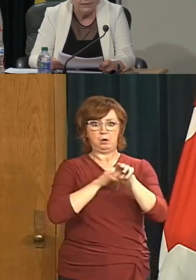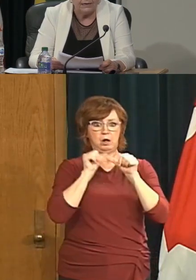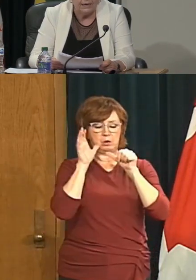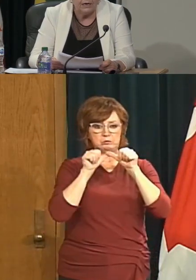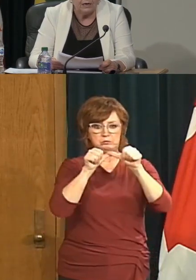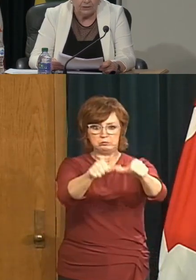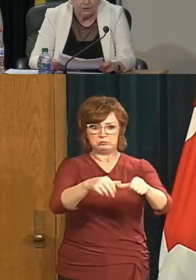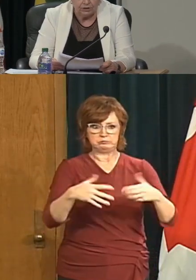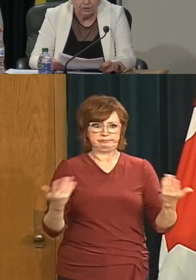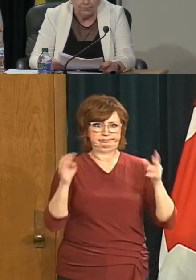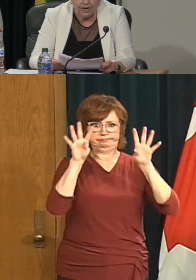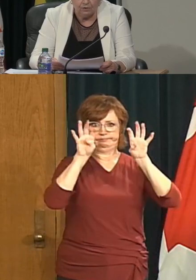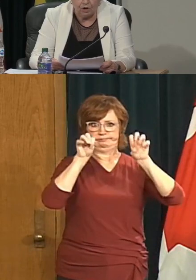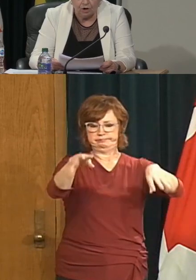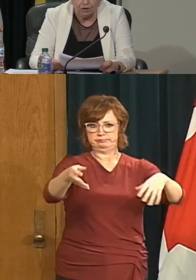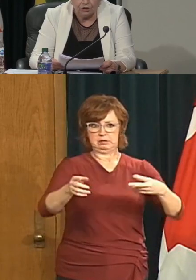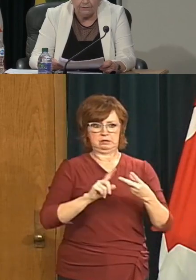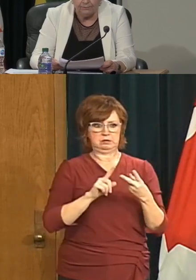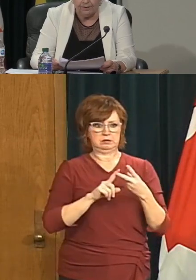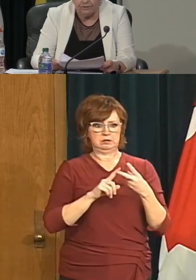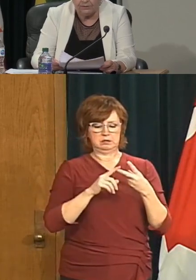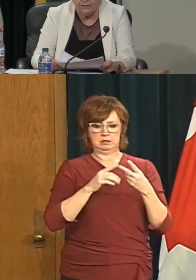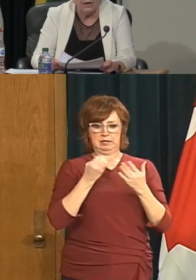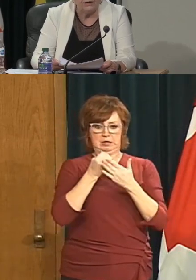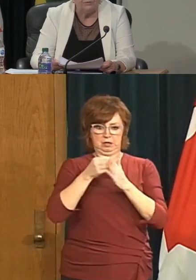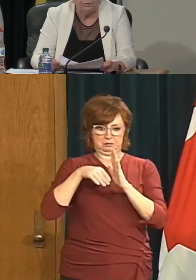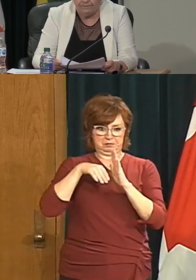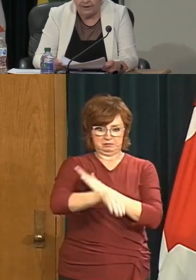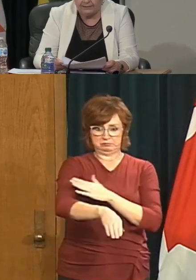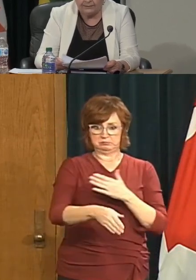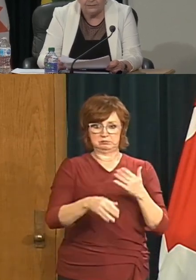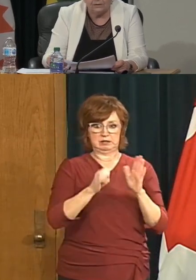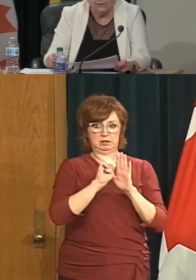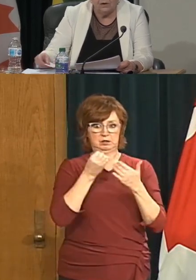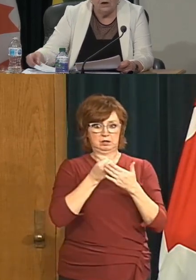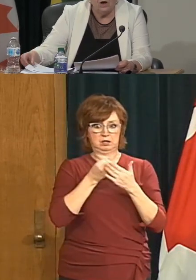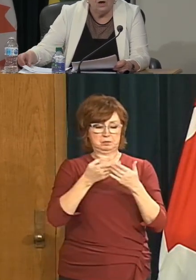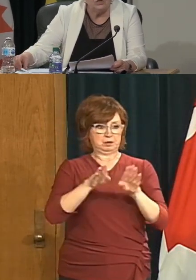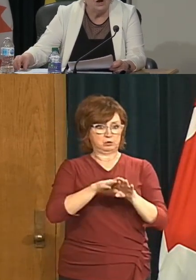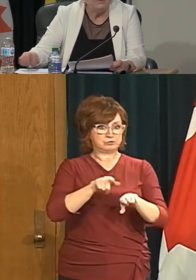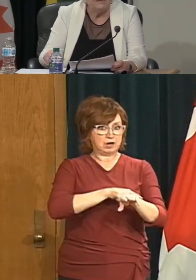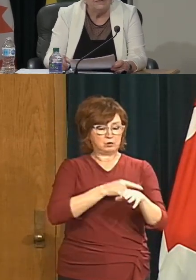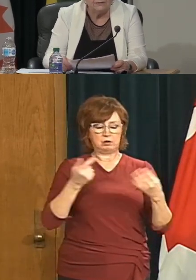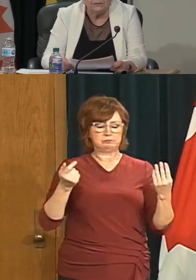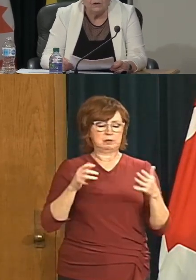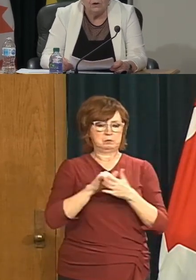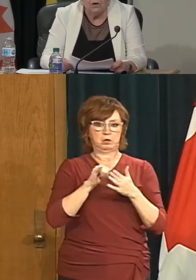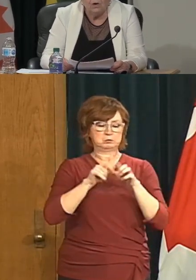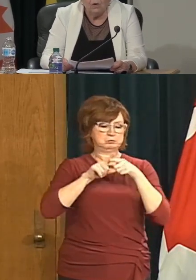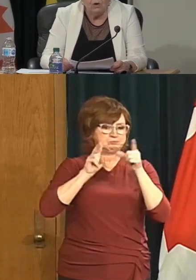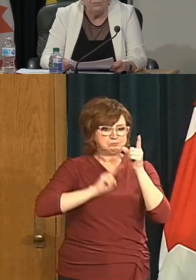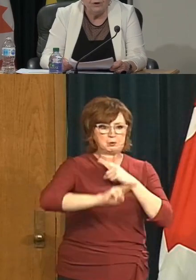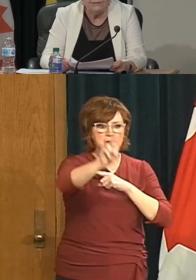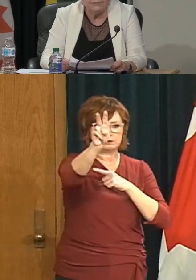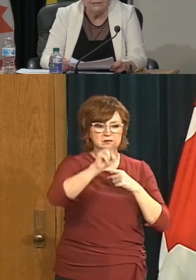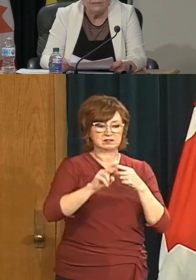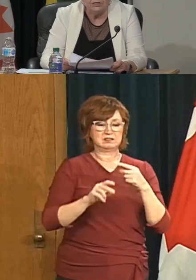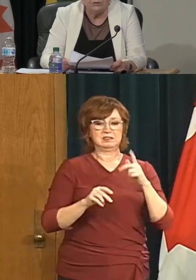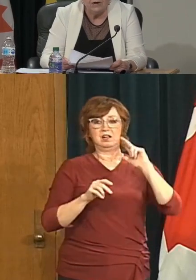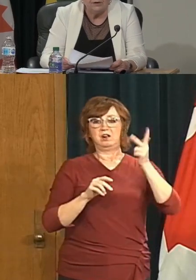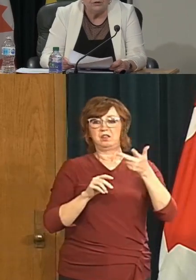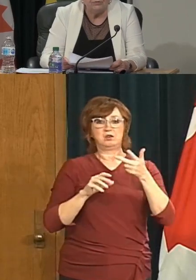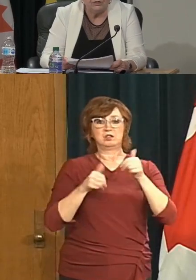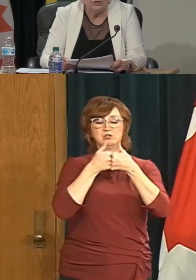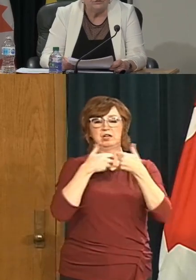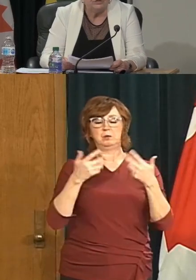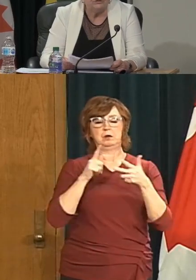ultimately determine how large of a revenue decline we will face. On top of this, oil prices continue